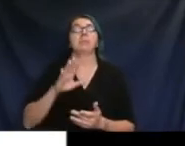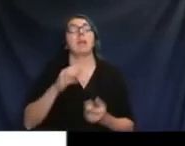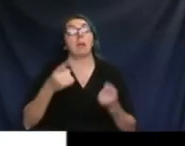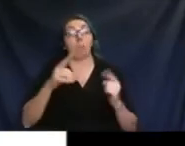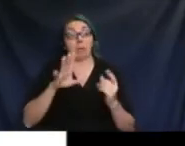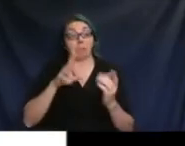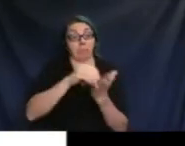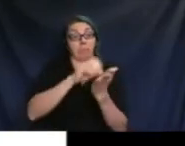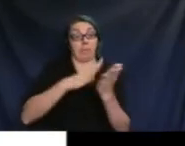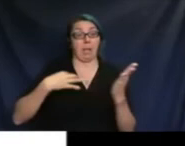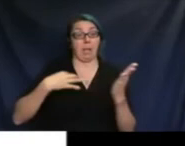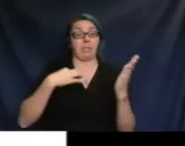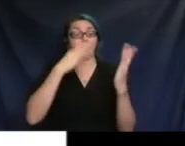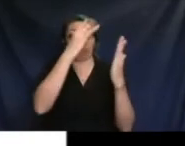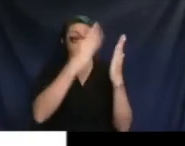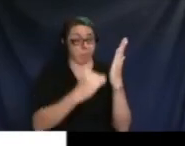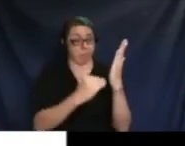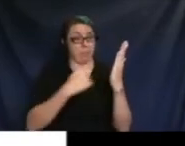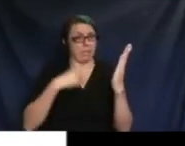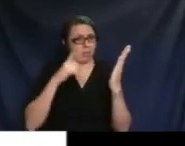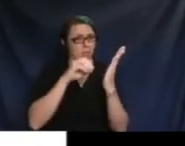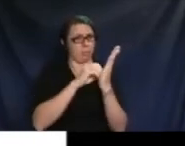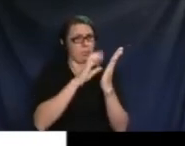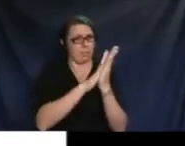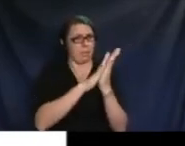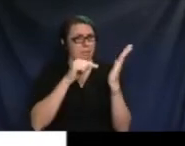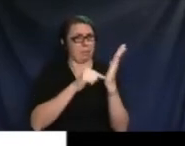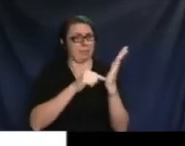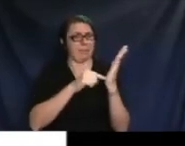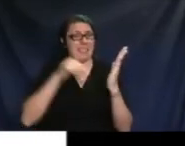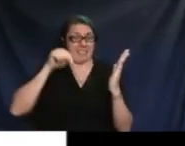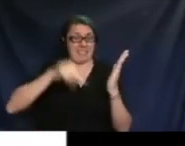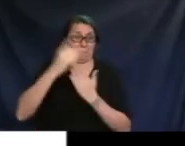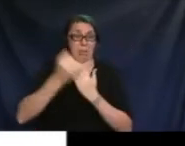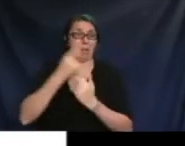that determined by the jury?